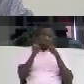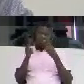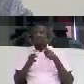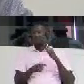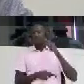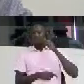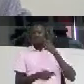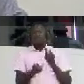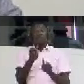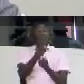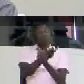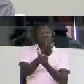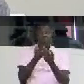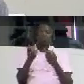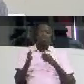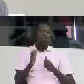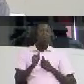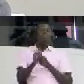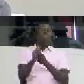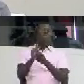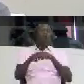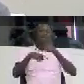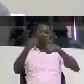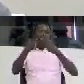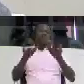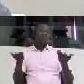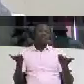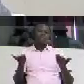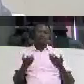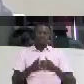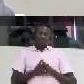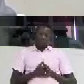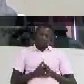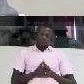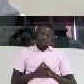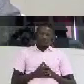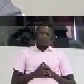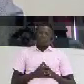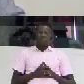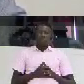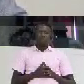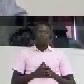insults that will follow them afterwards.